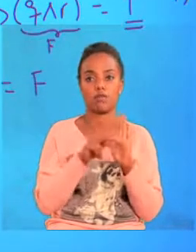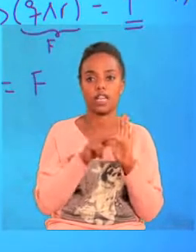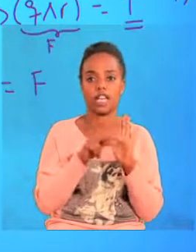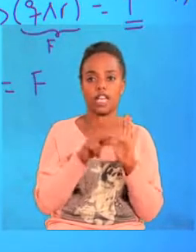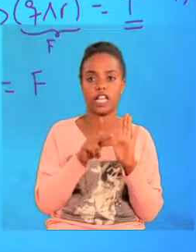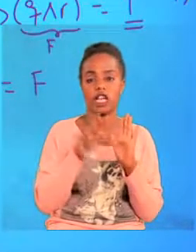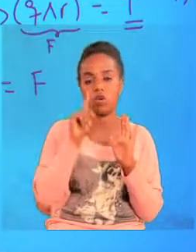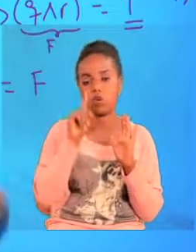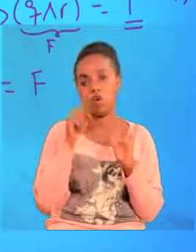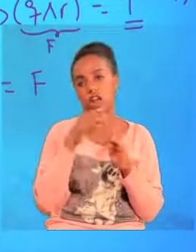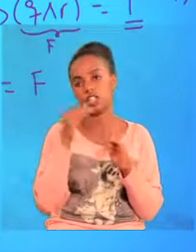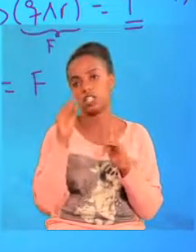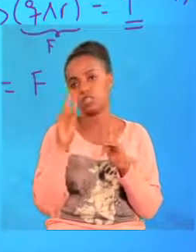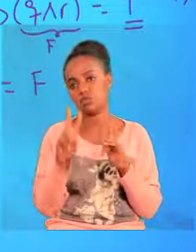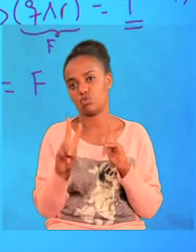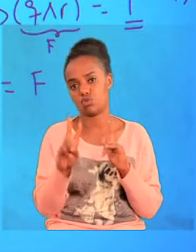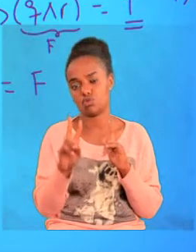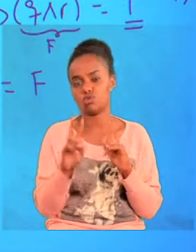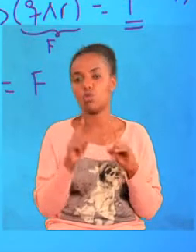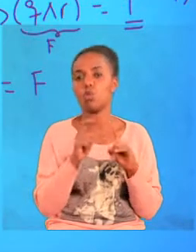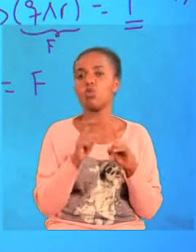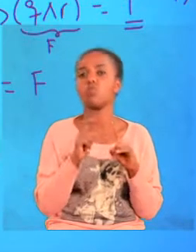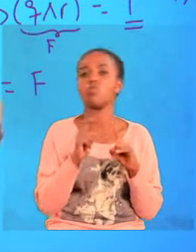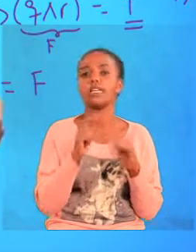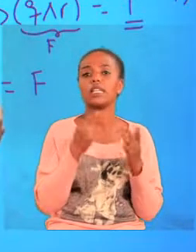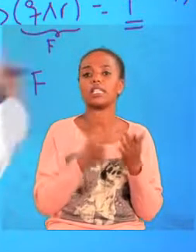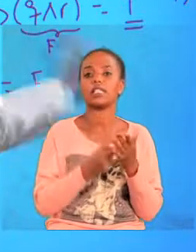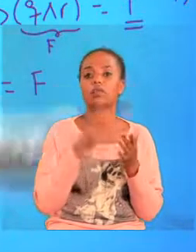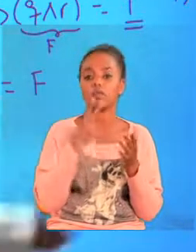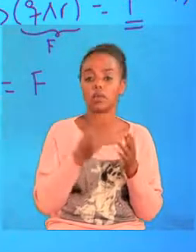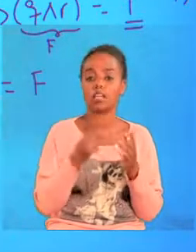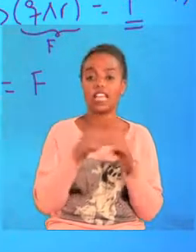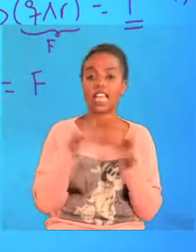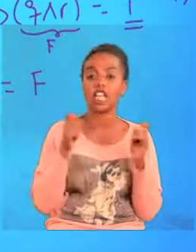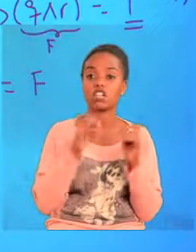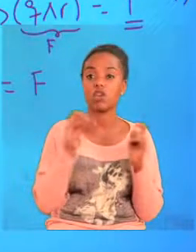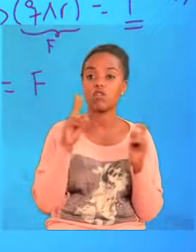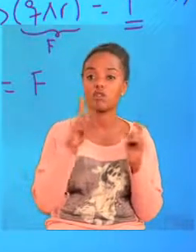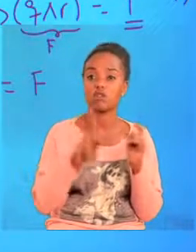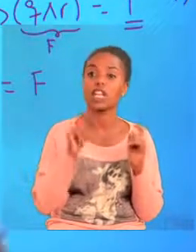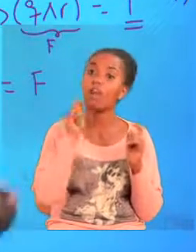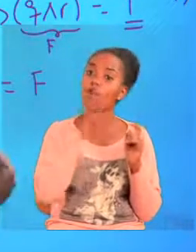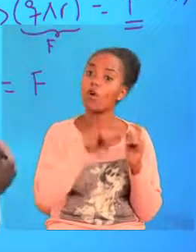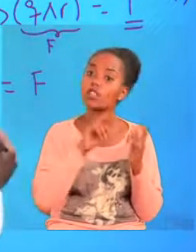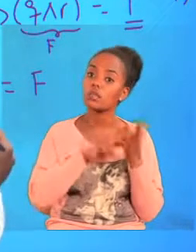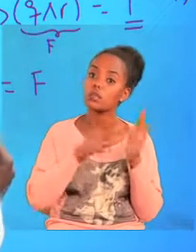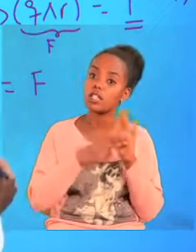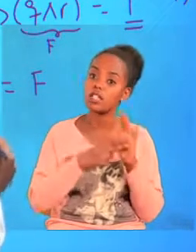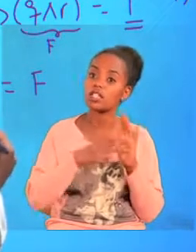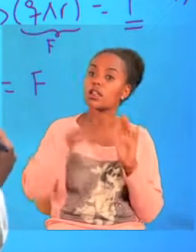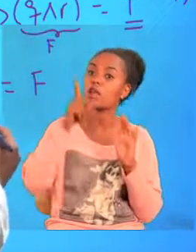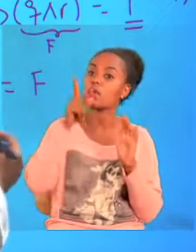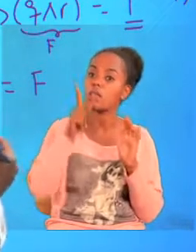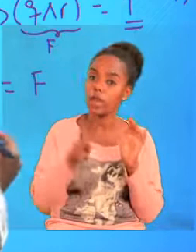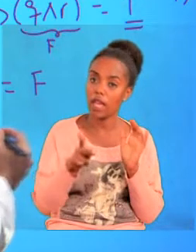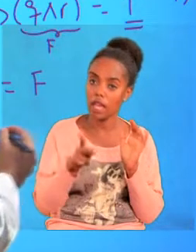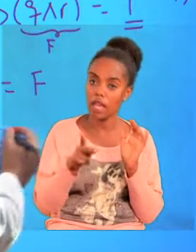2. So this implies negation of P false means P is